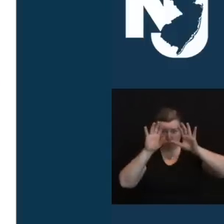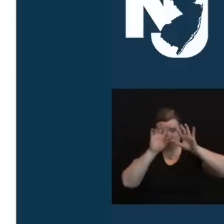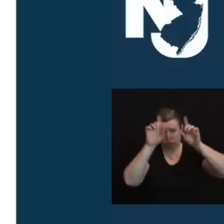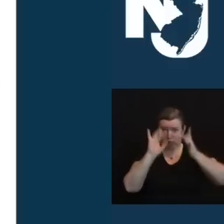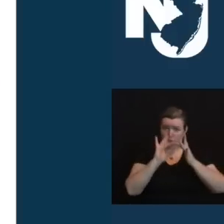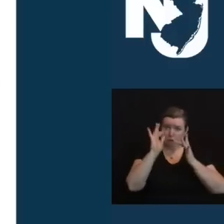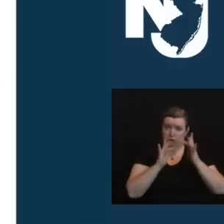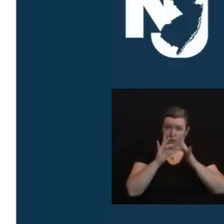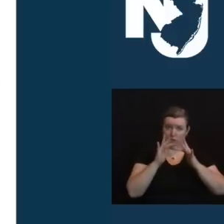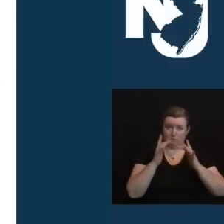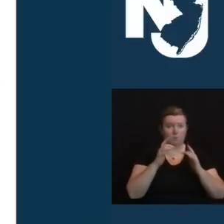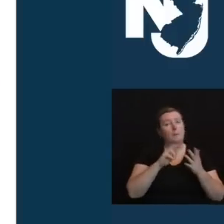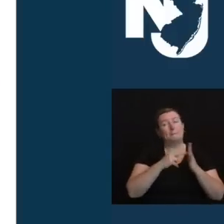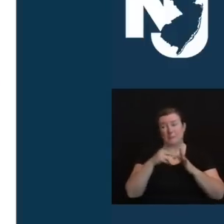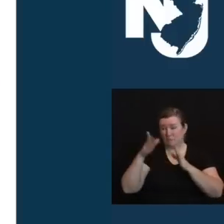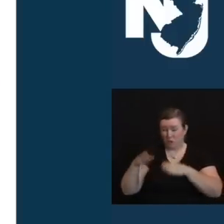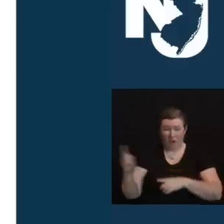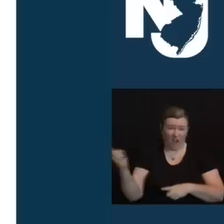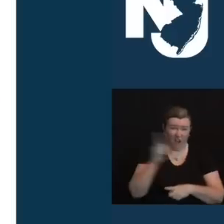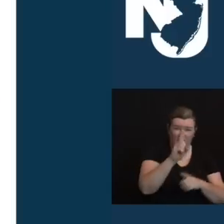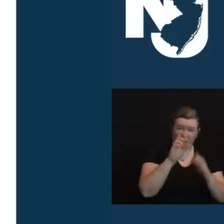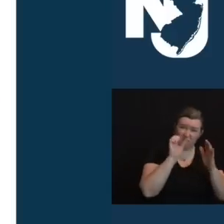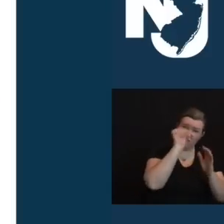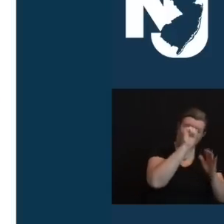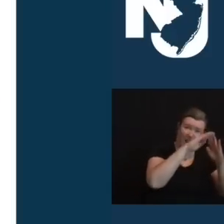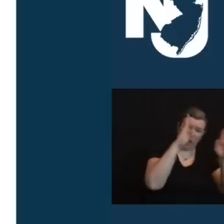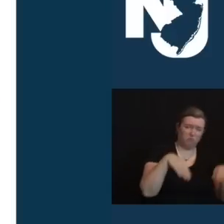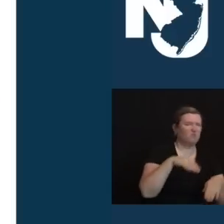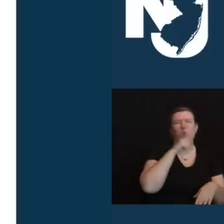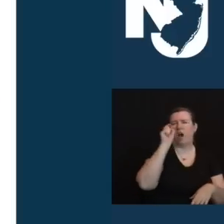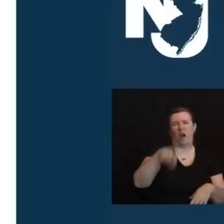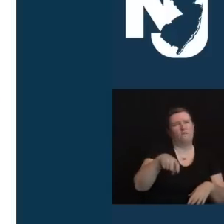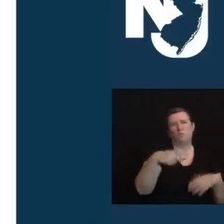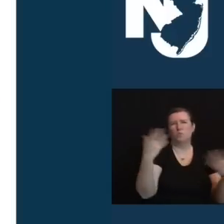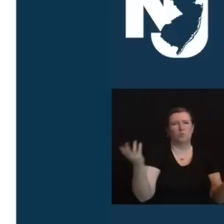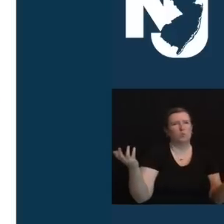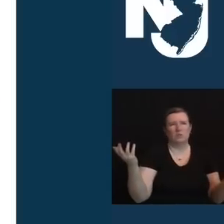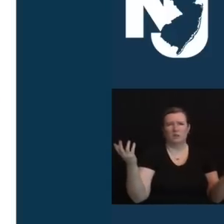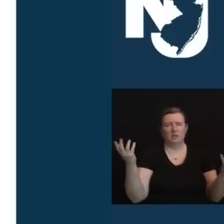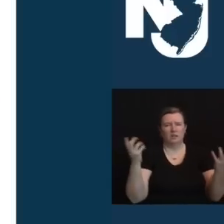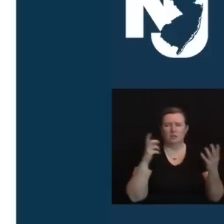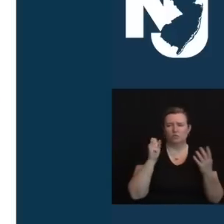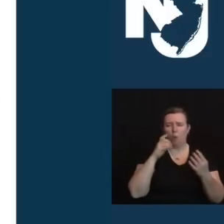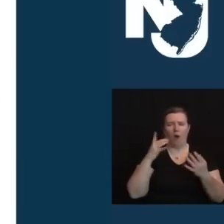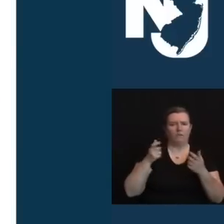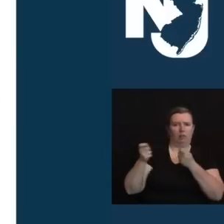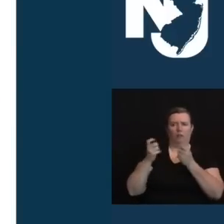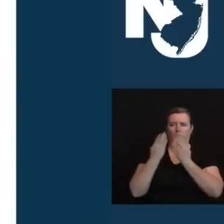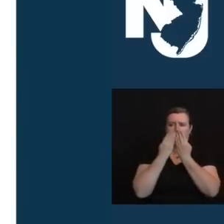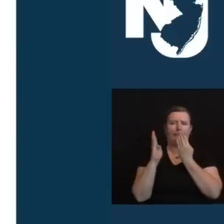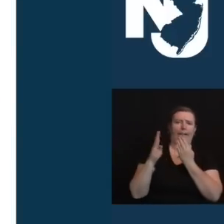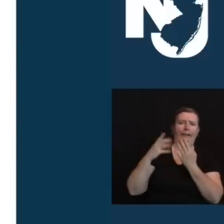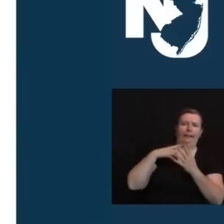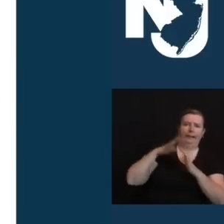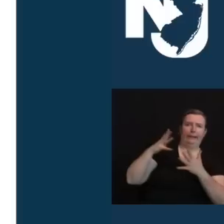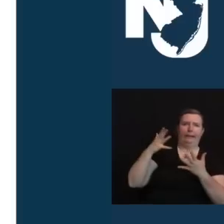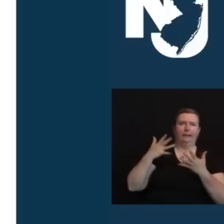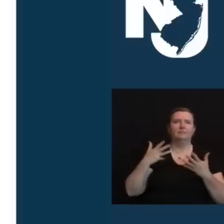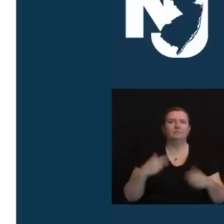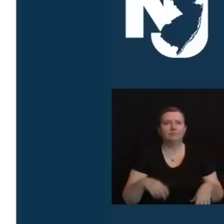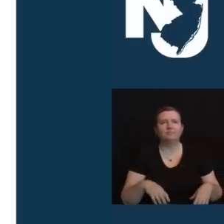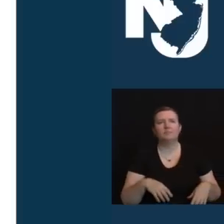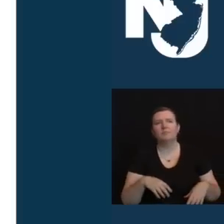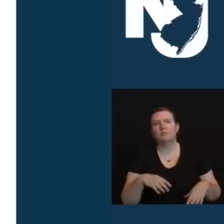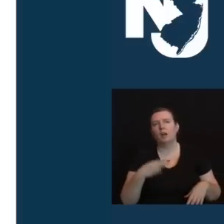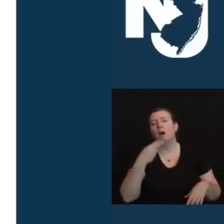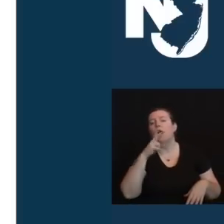knock on the door in the weeks ahead. And we need more households, especially in Atlantic County, Essex County, and Hudson County,